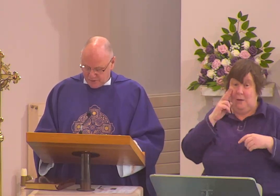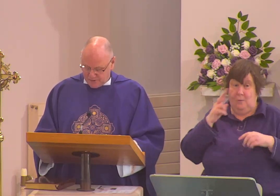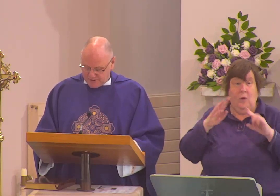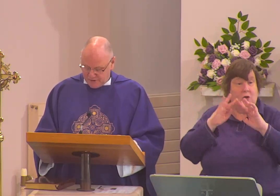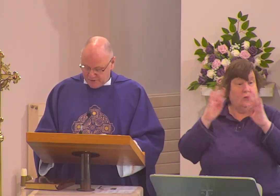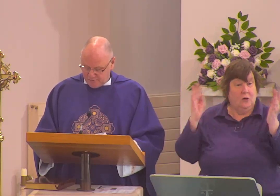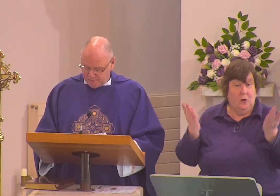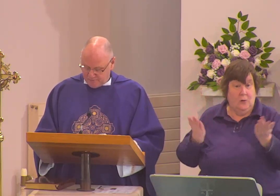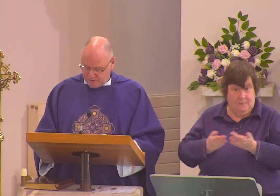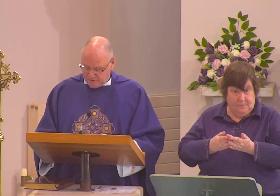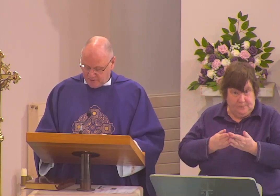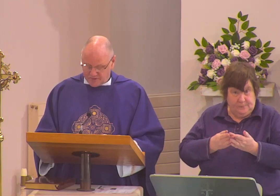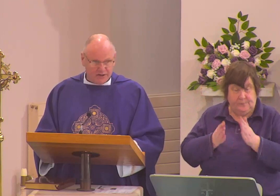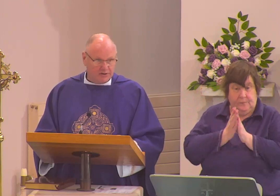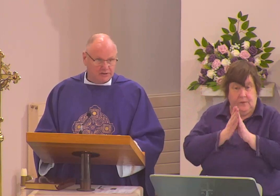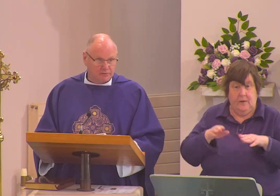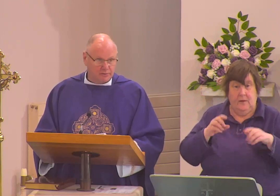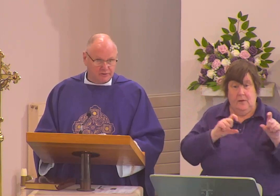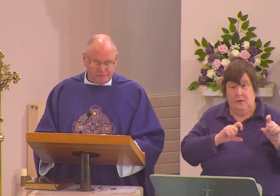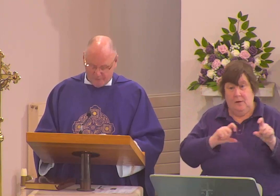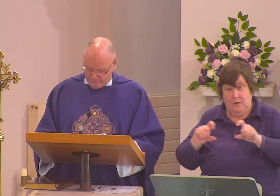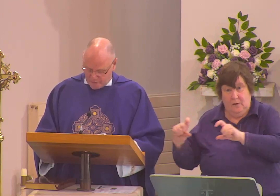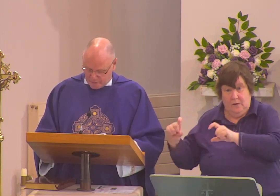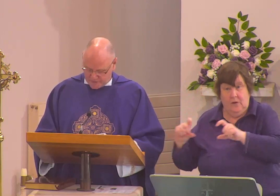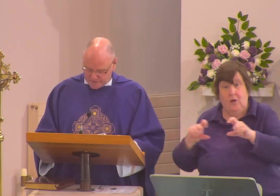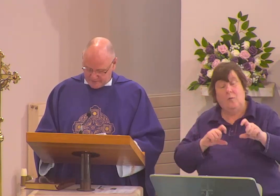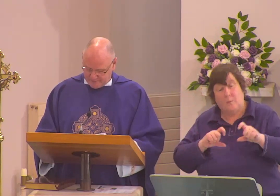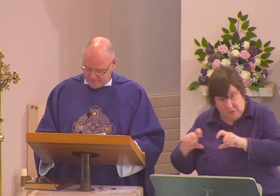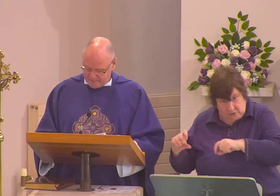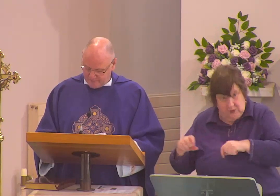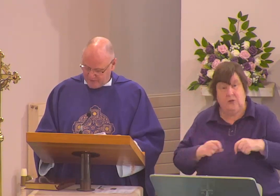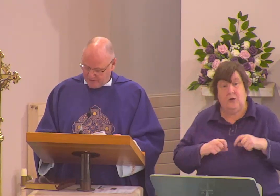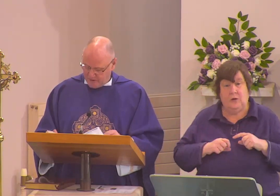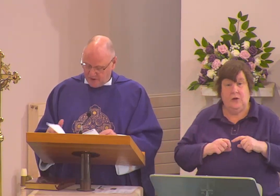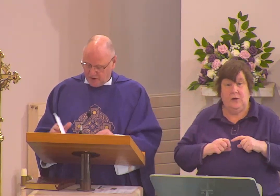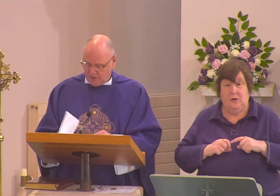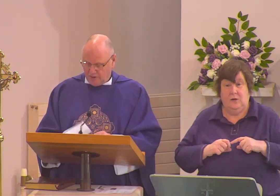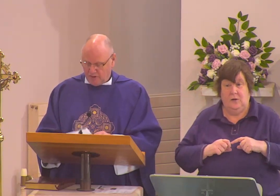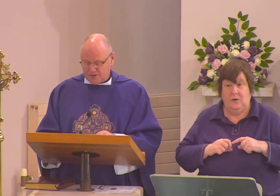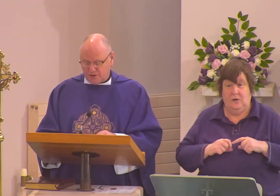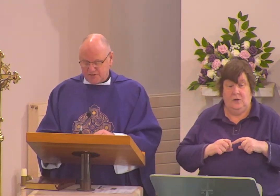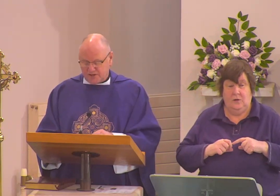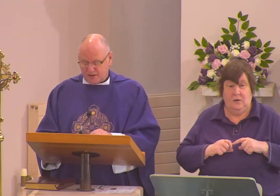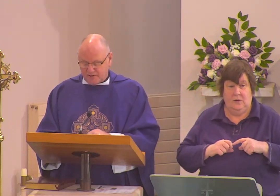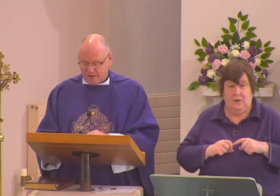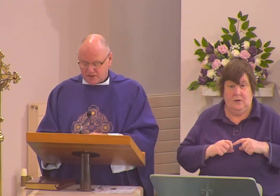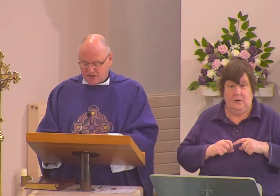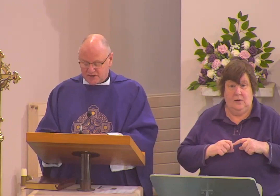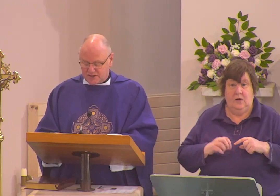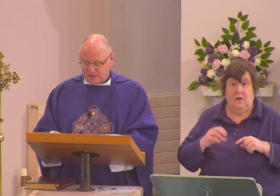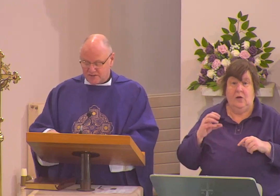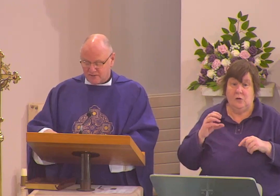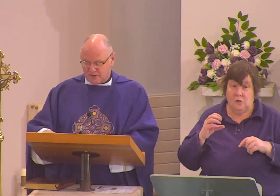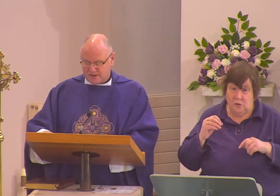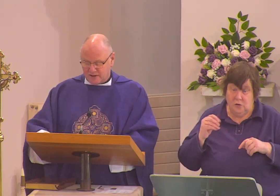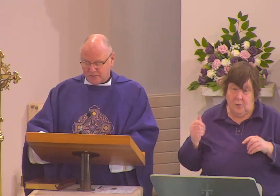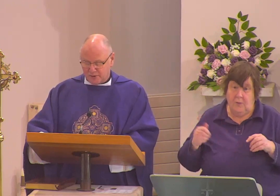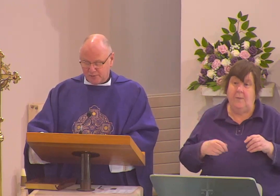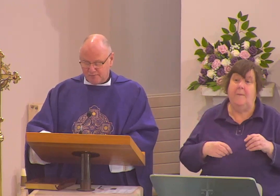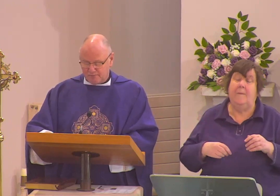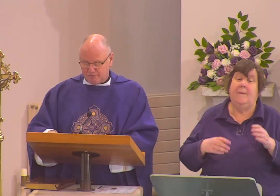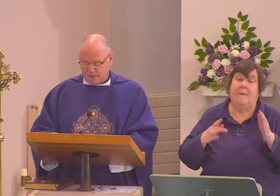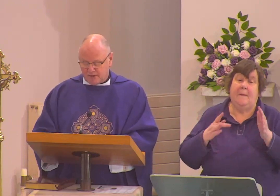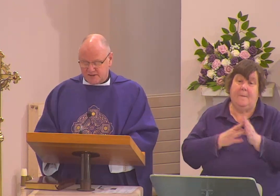Masses will continue until further notice. There are some significant changes. For